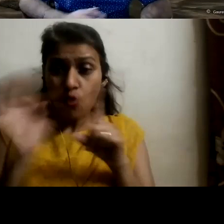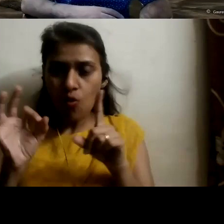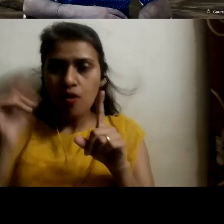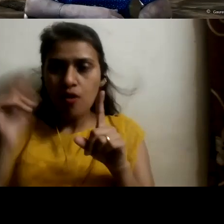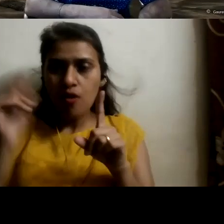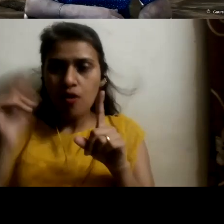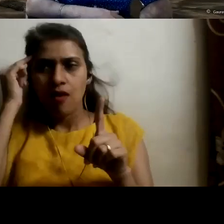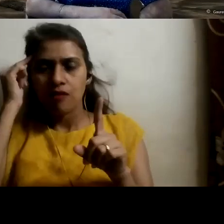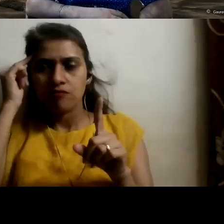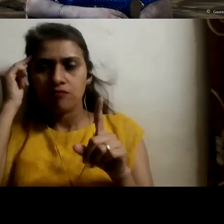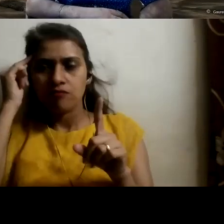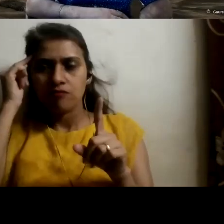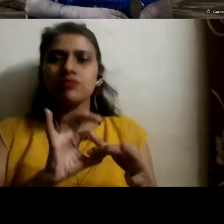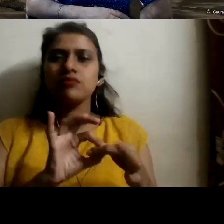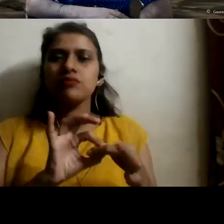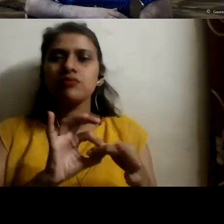well,